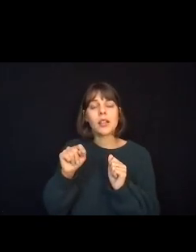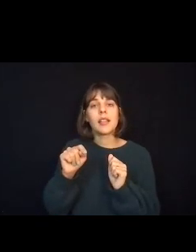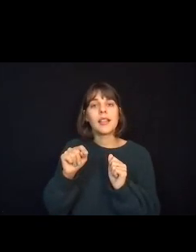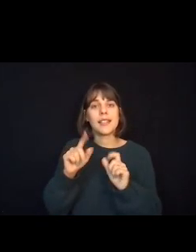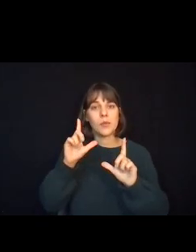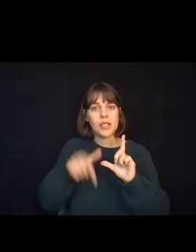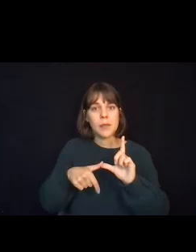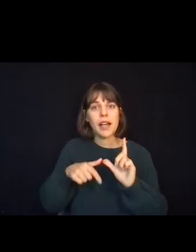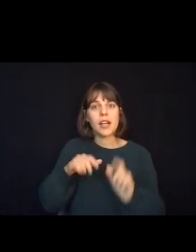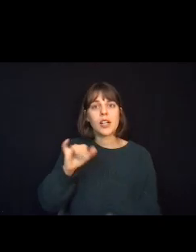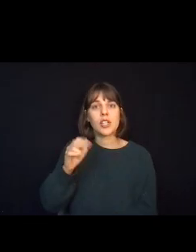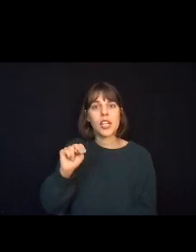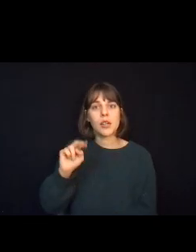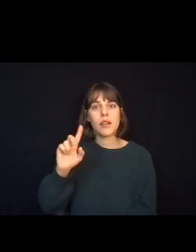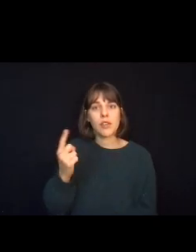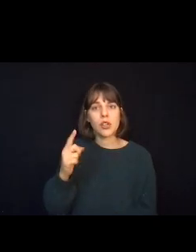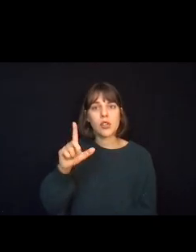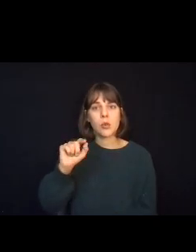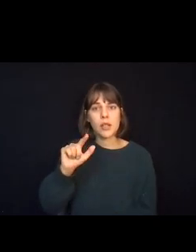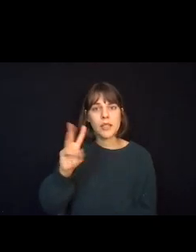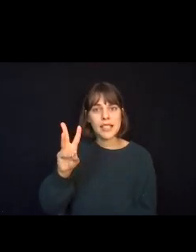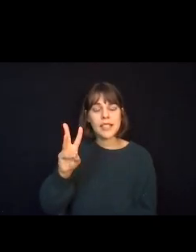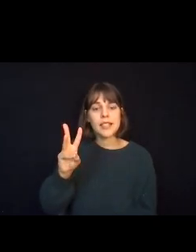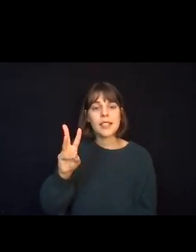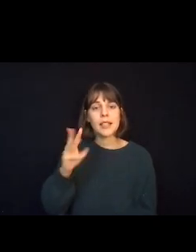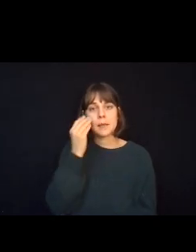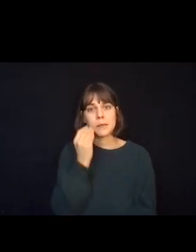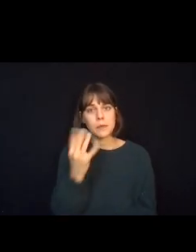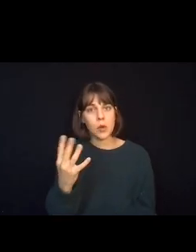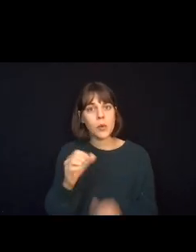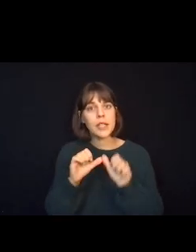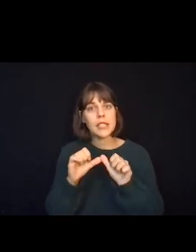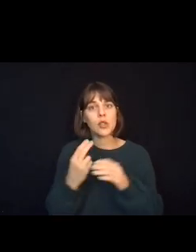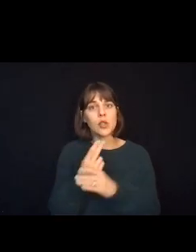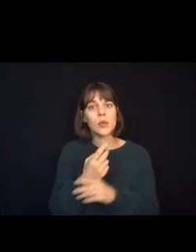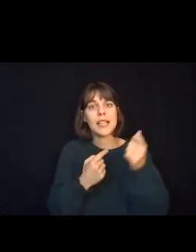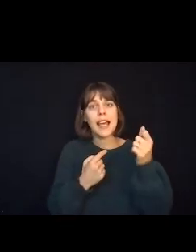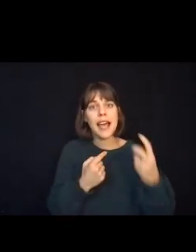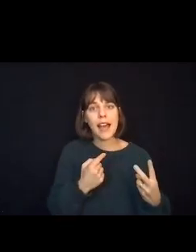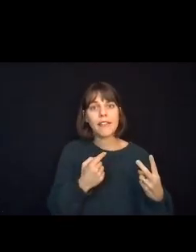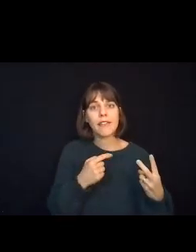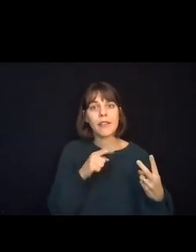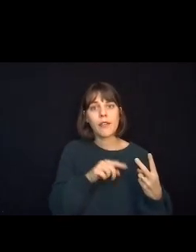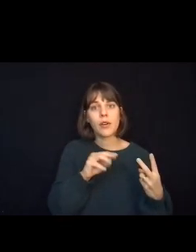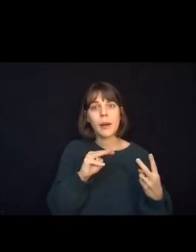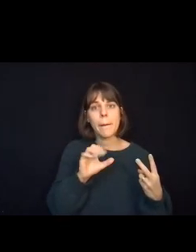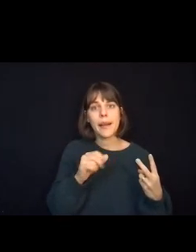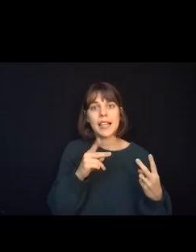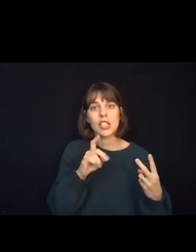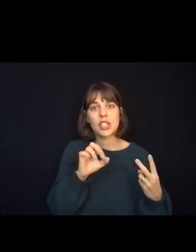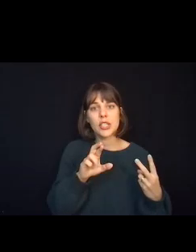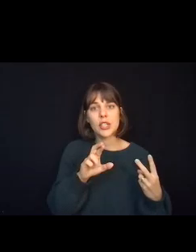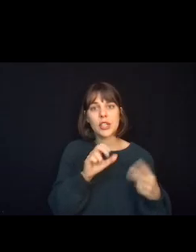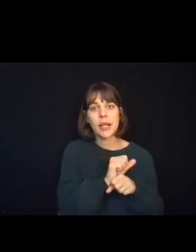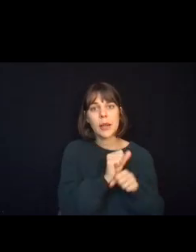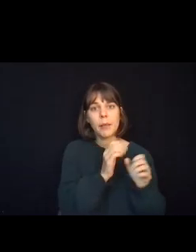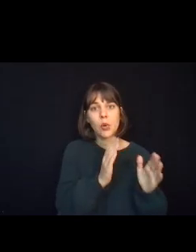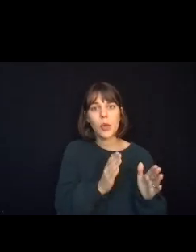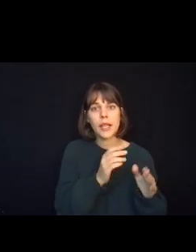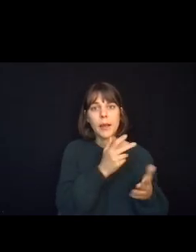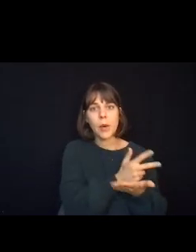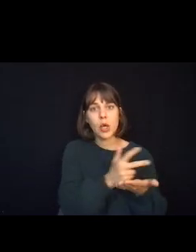January 31st, 2026. As I noted, we continue to utilize half of the lot for Manchester employee parking,